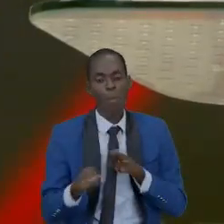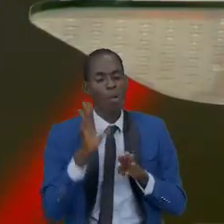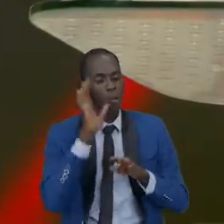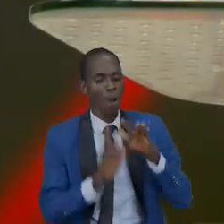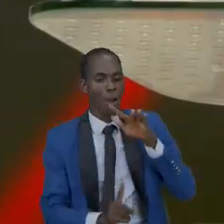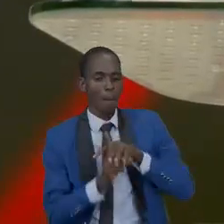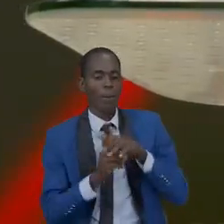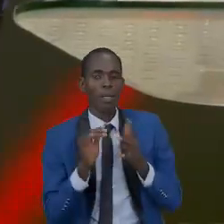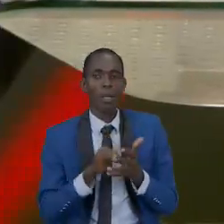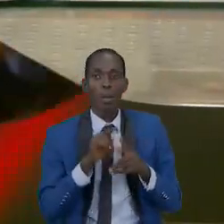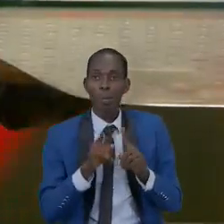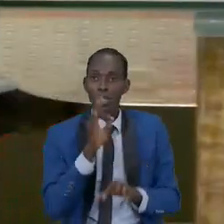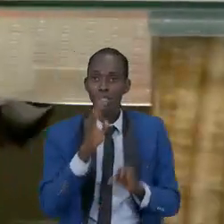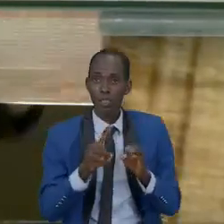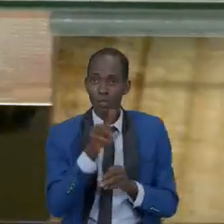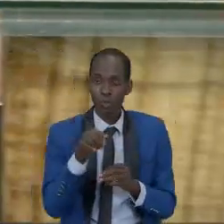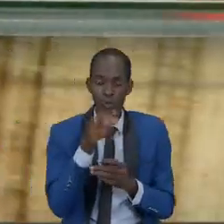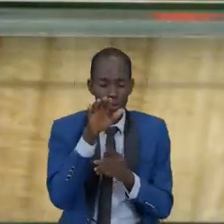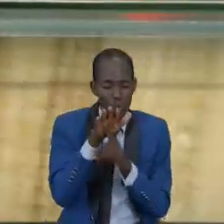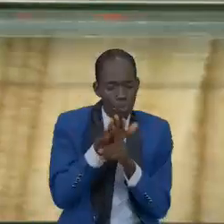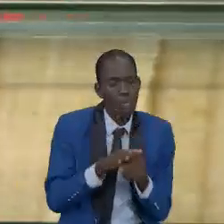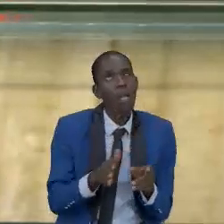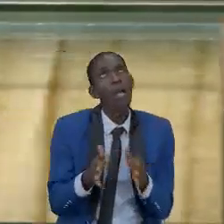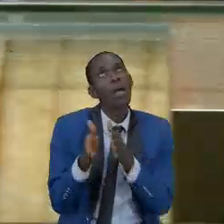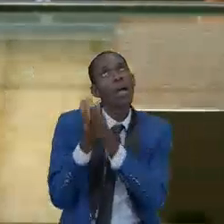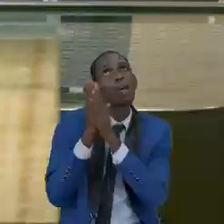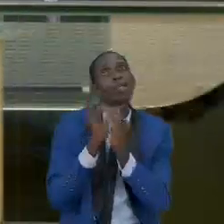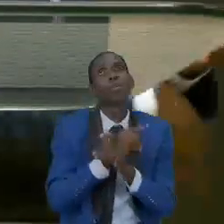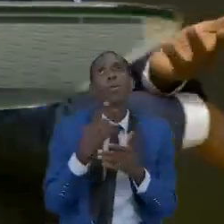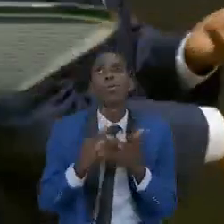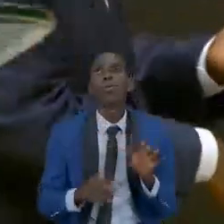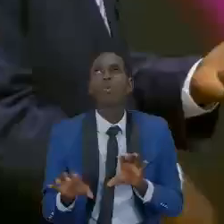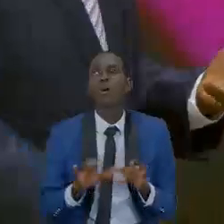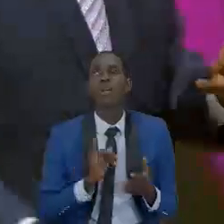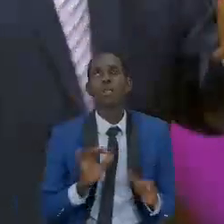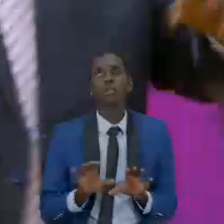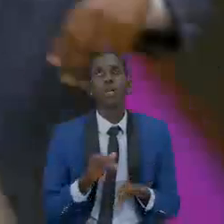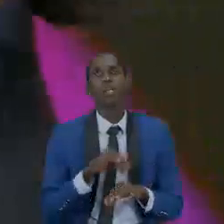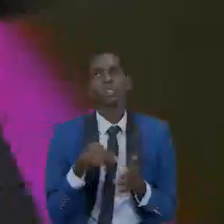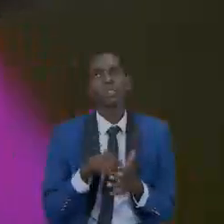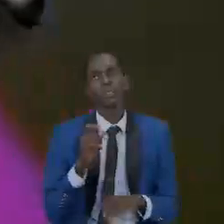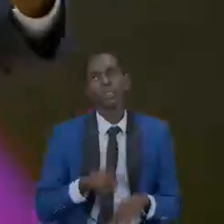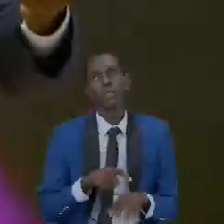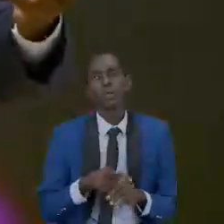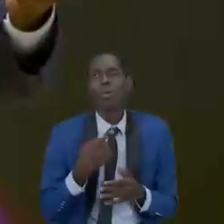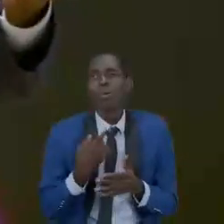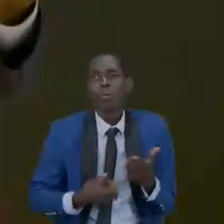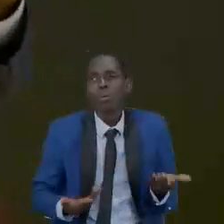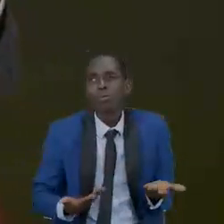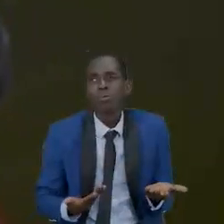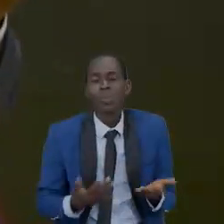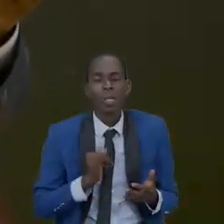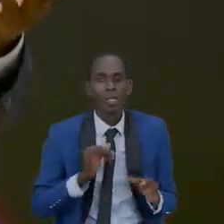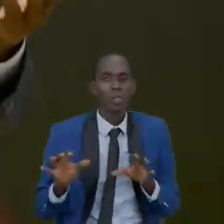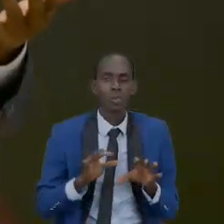again. But when you slow down and you ask the Lord, what shall I do at this time? How shall I respond at this